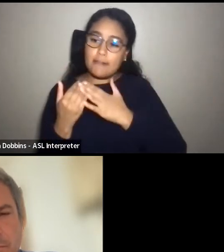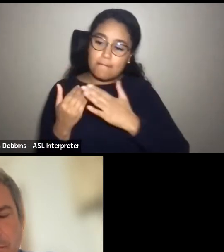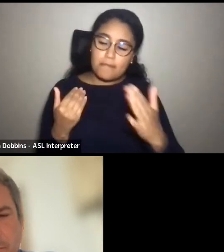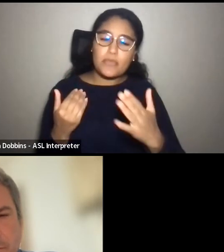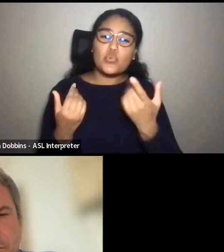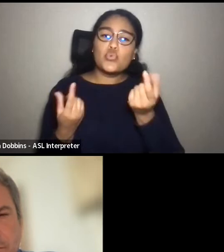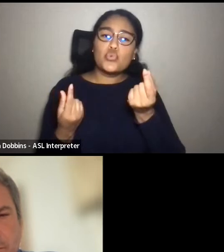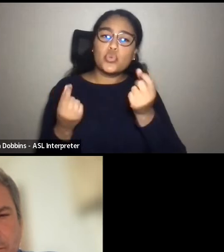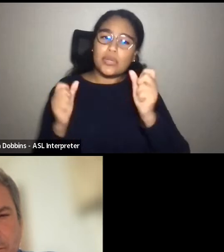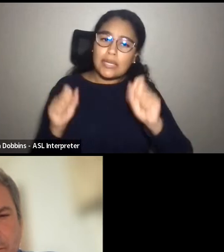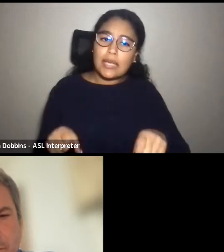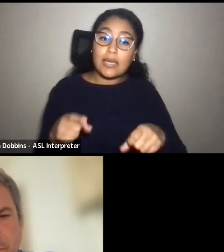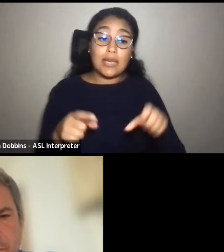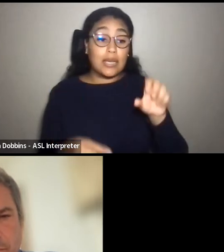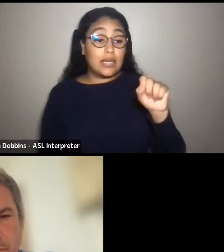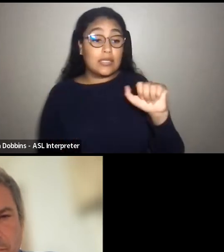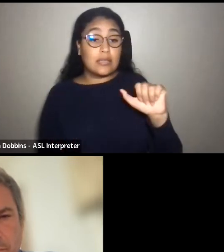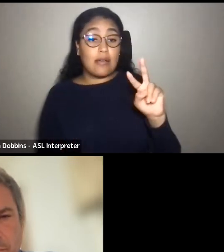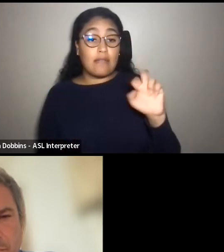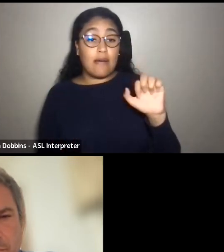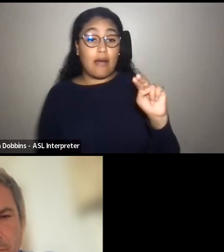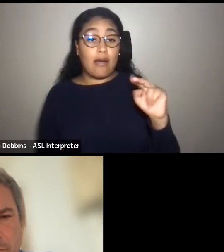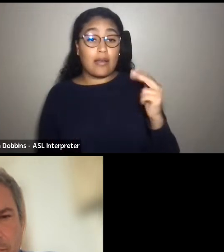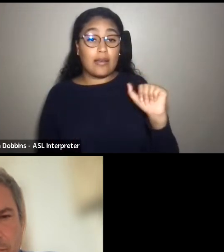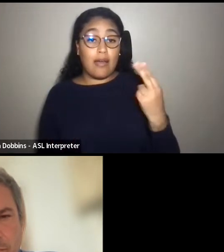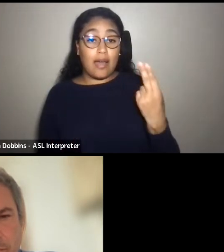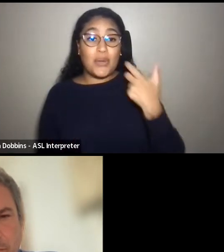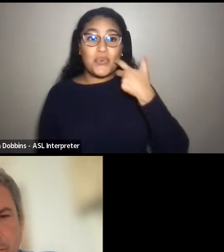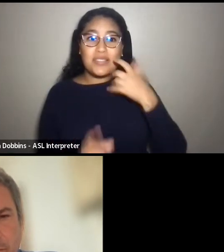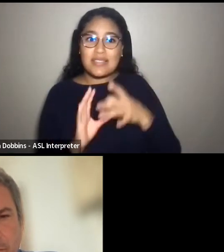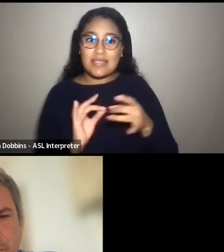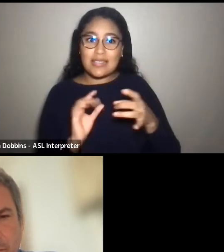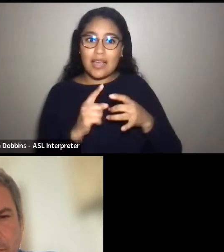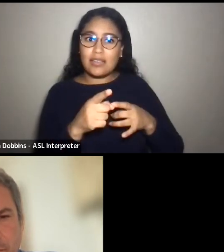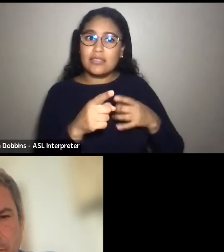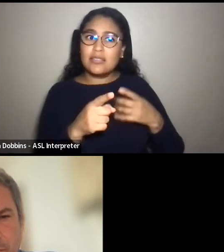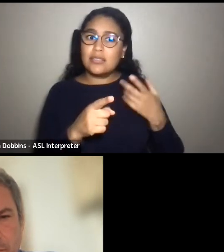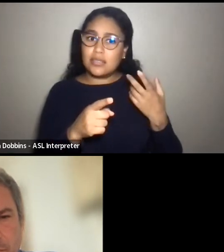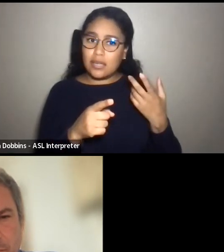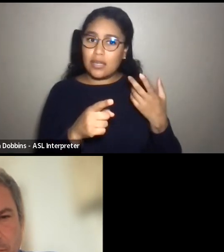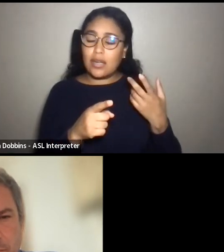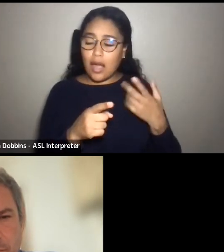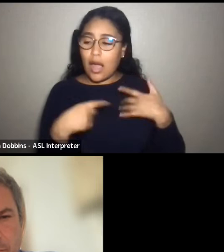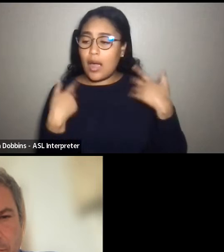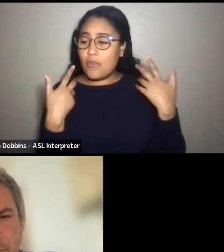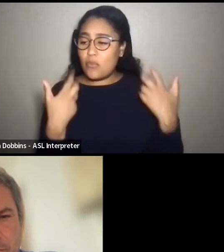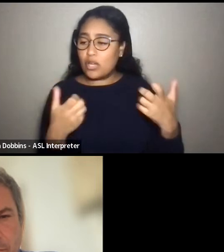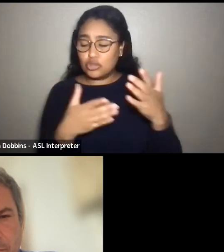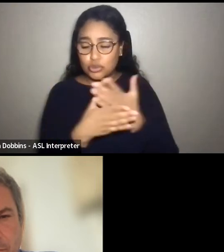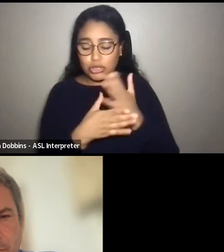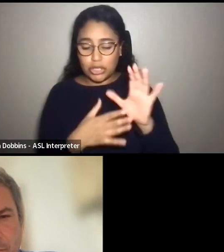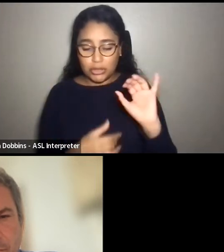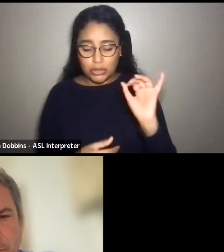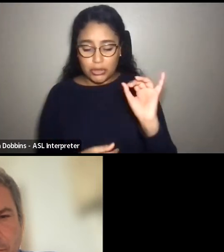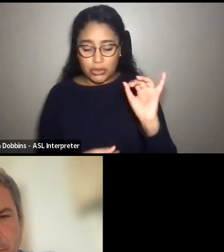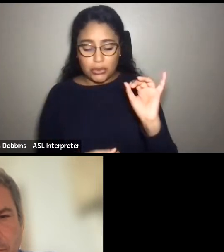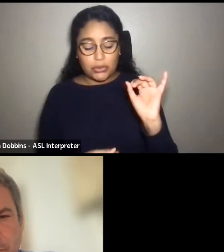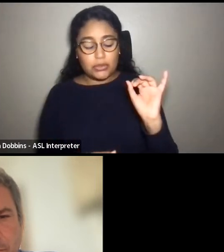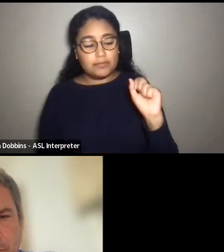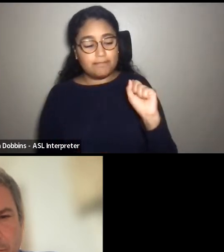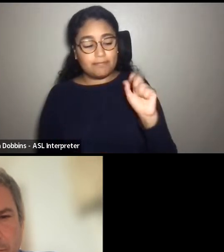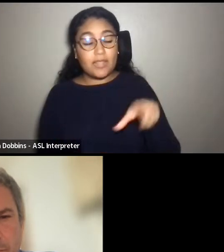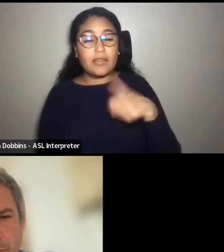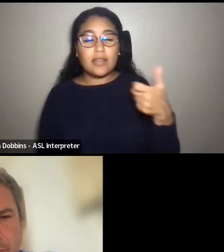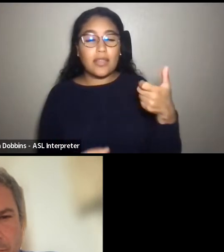I love what Savannah had to say about actions there. I also would like to share another action that